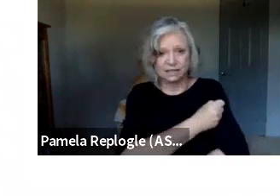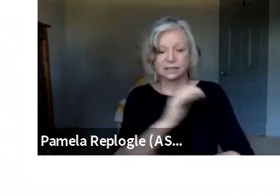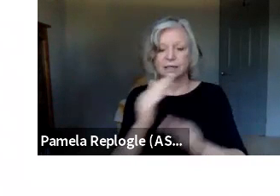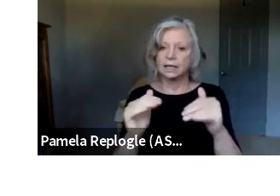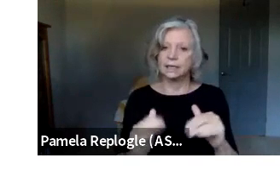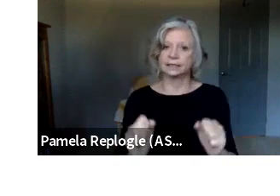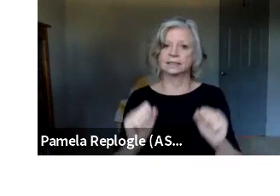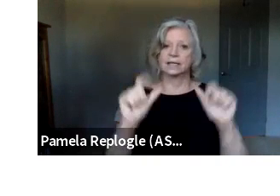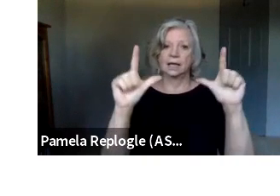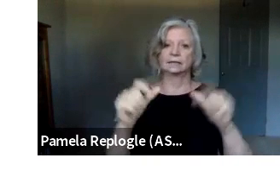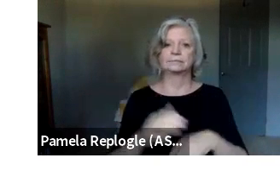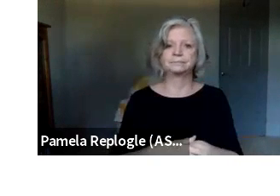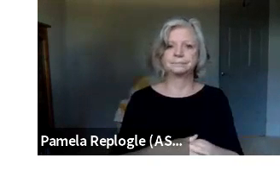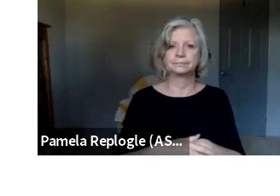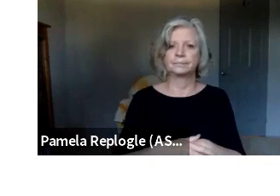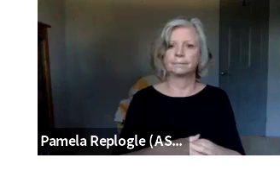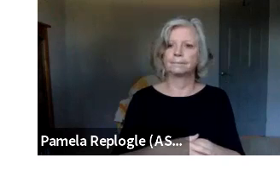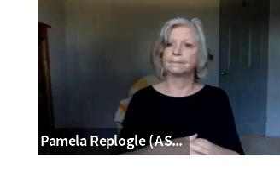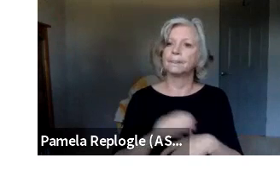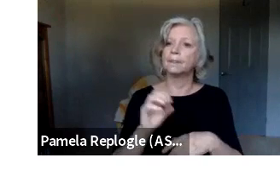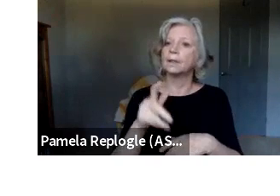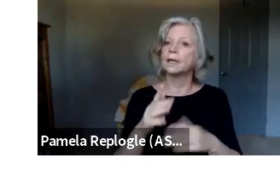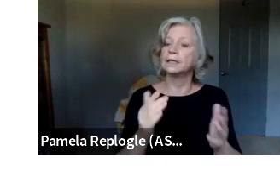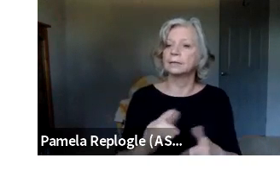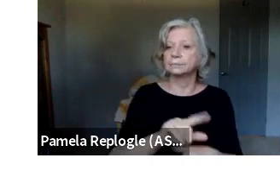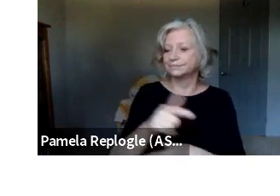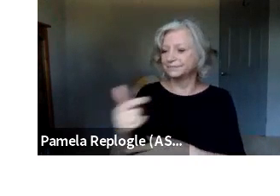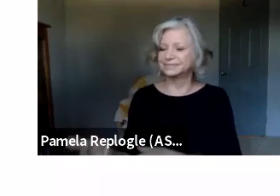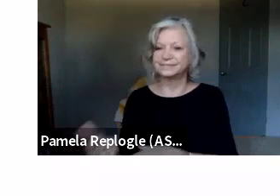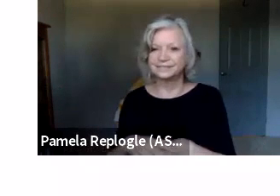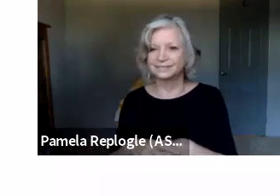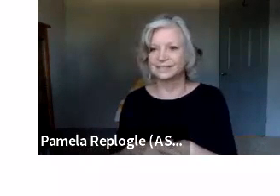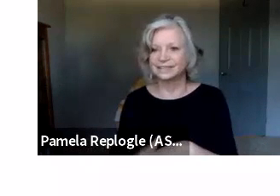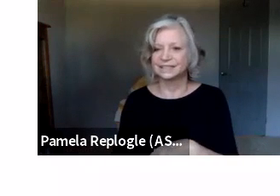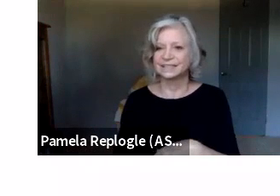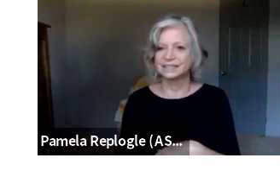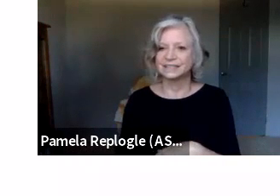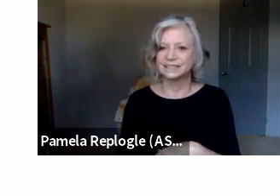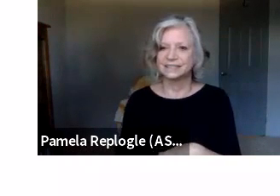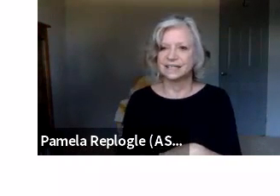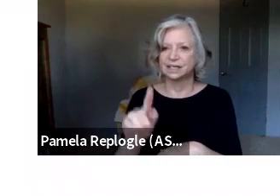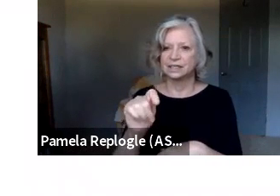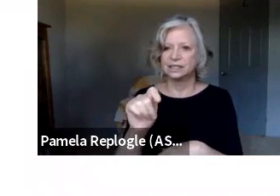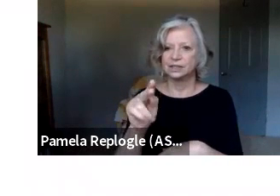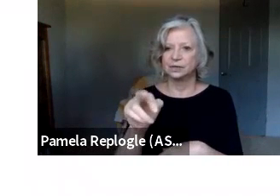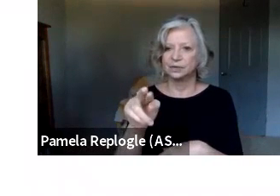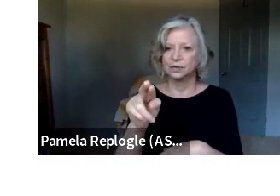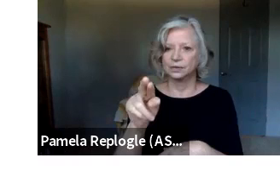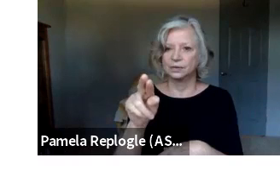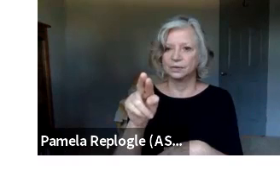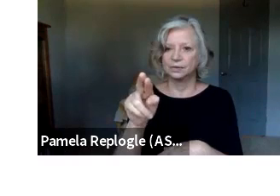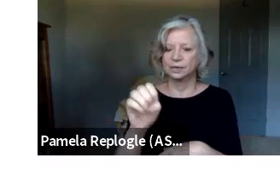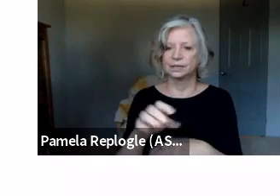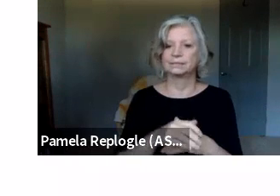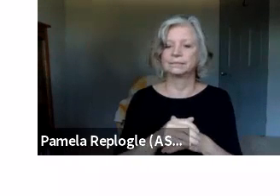With that, I'll turn it over to Tuere. Thank you, Dr. Moss. And I am going to pass it